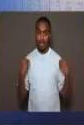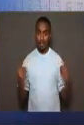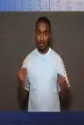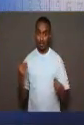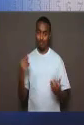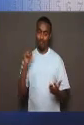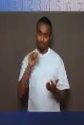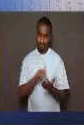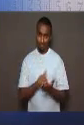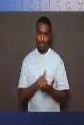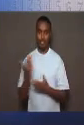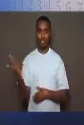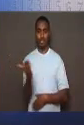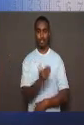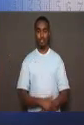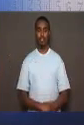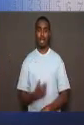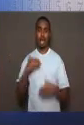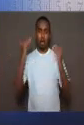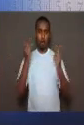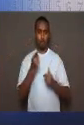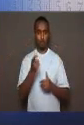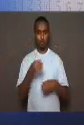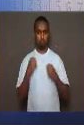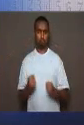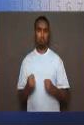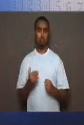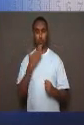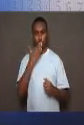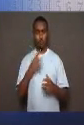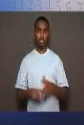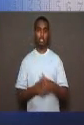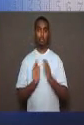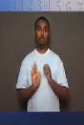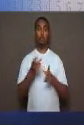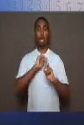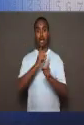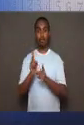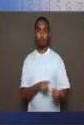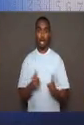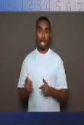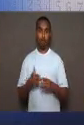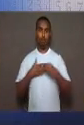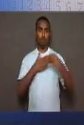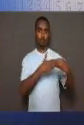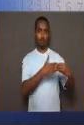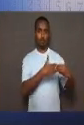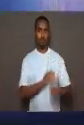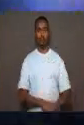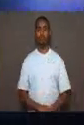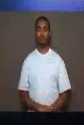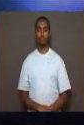Hello once more, everyone. I hope that you were able to make a good start on your answers about